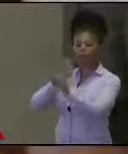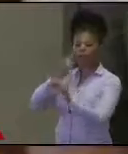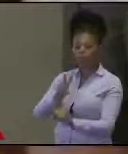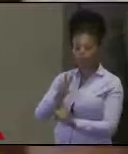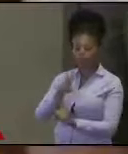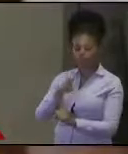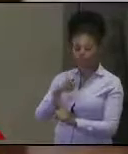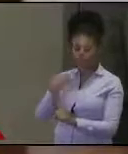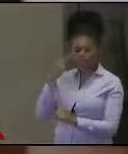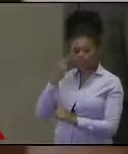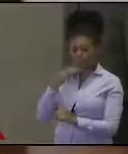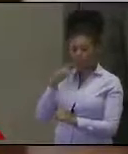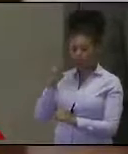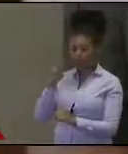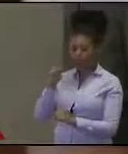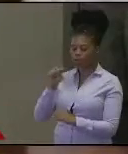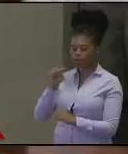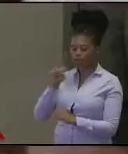for